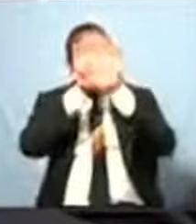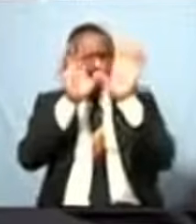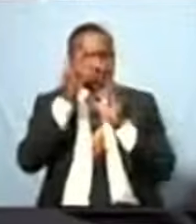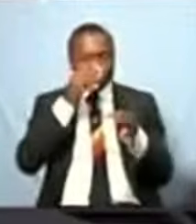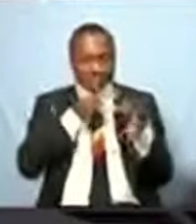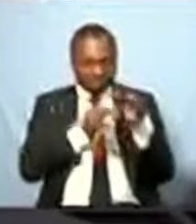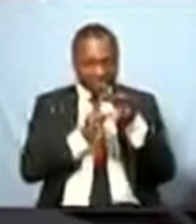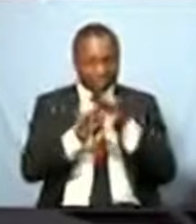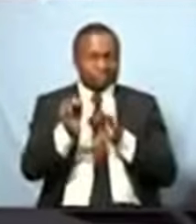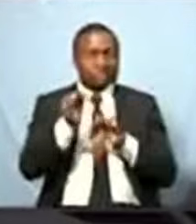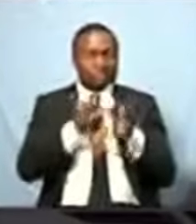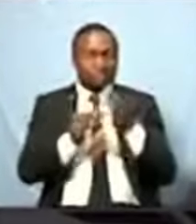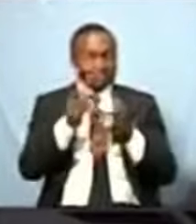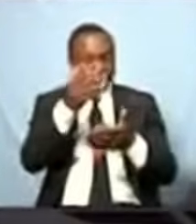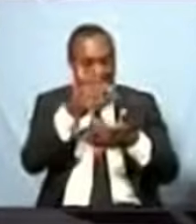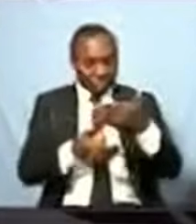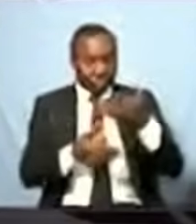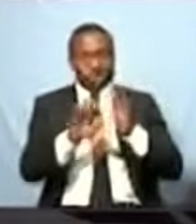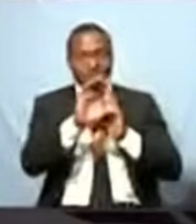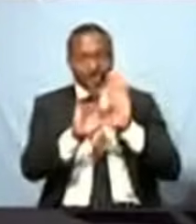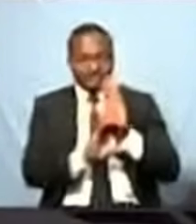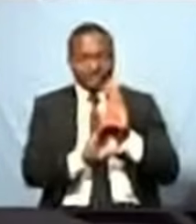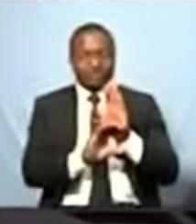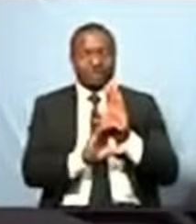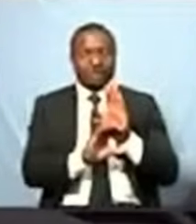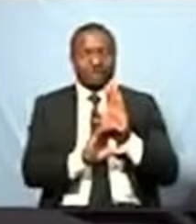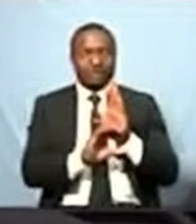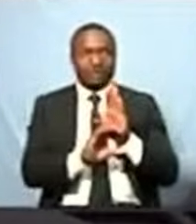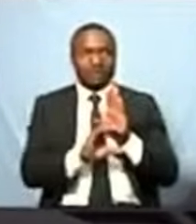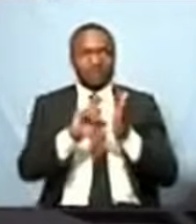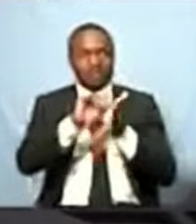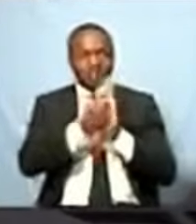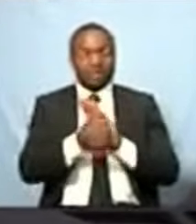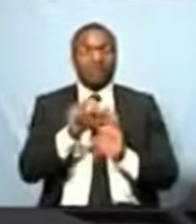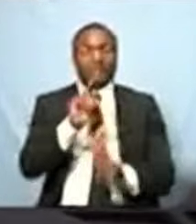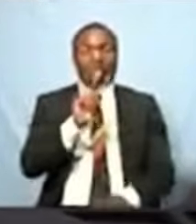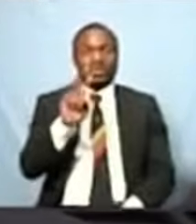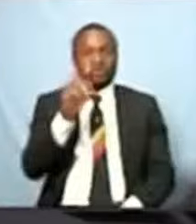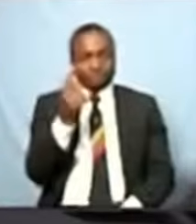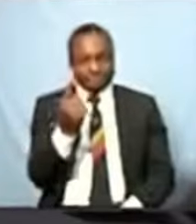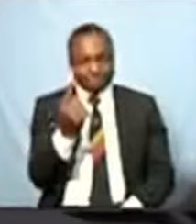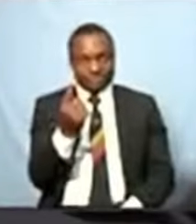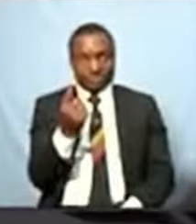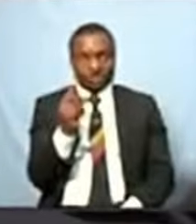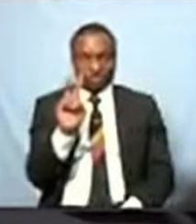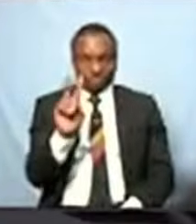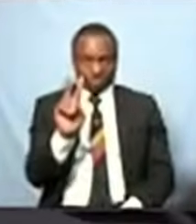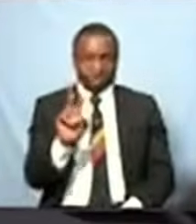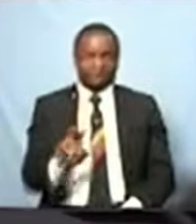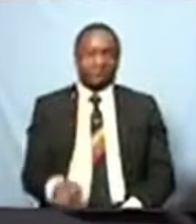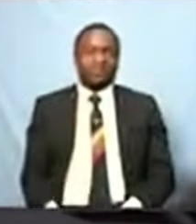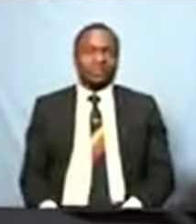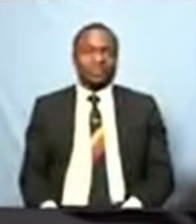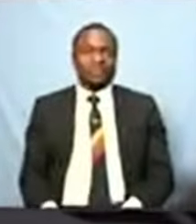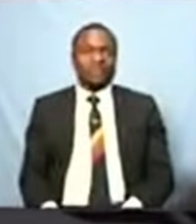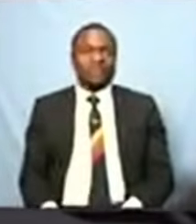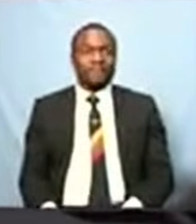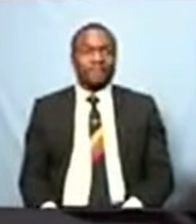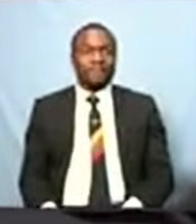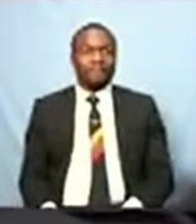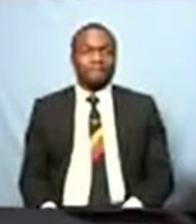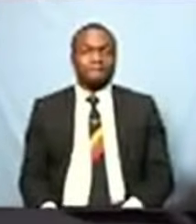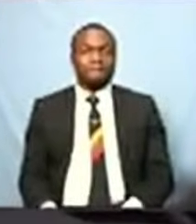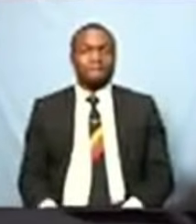in the Constitution, apart from the mention in Article 221(2), which is